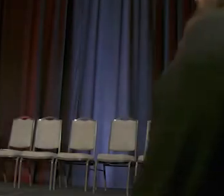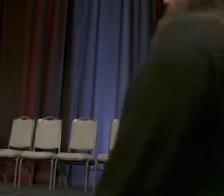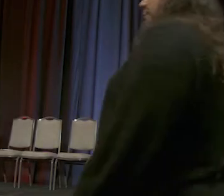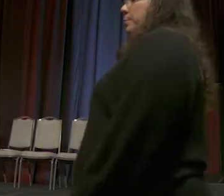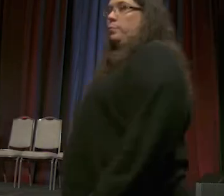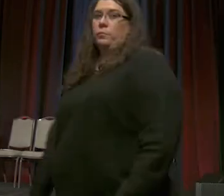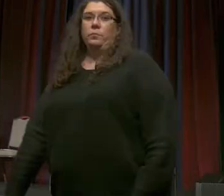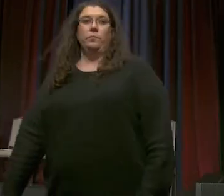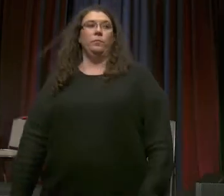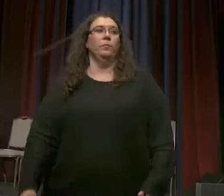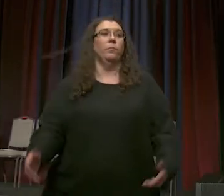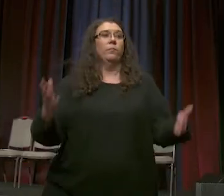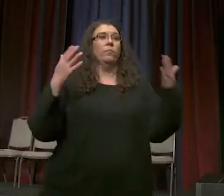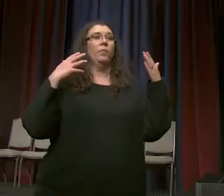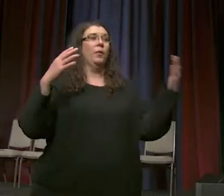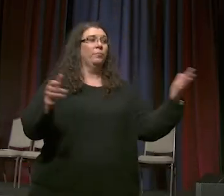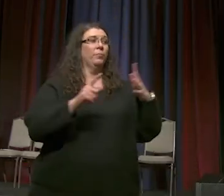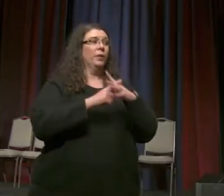We're going to start our next session.